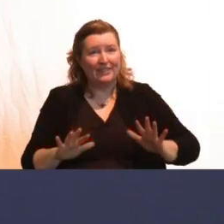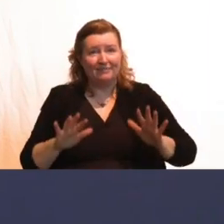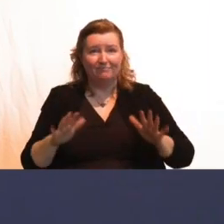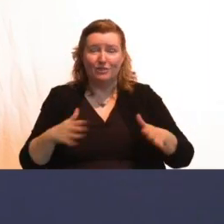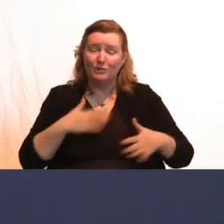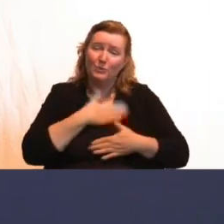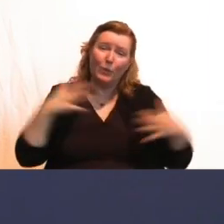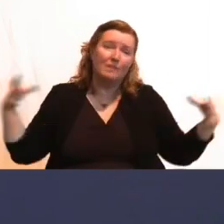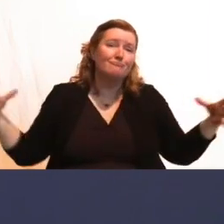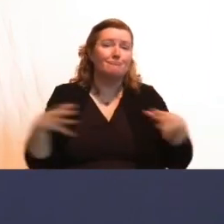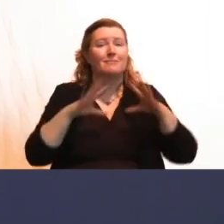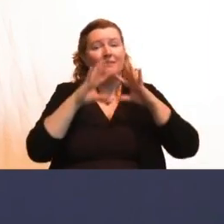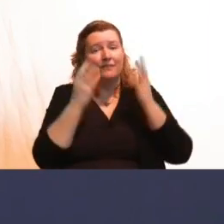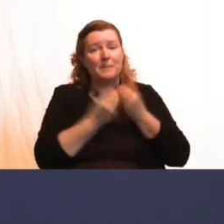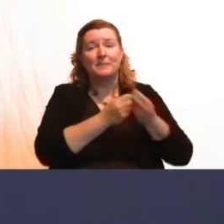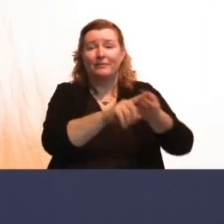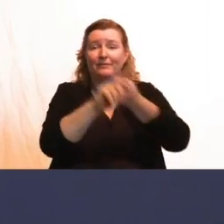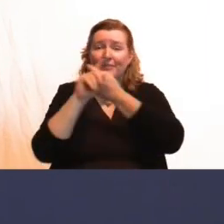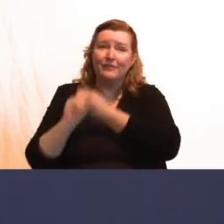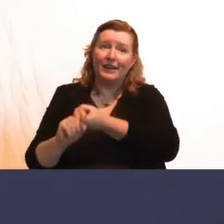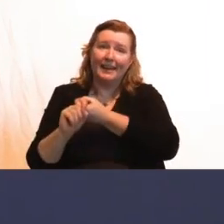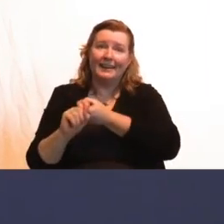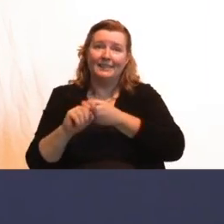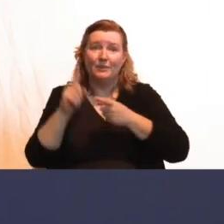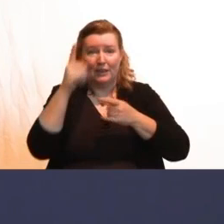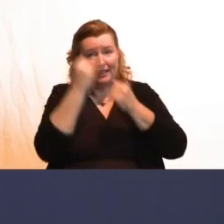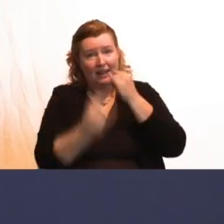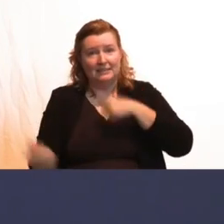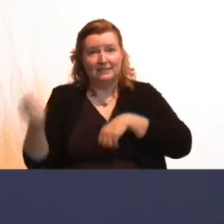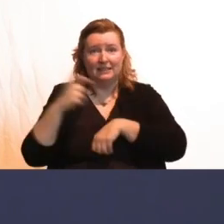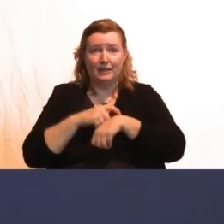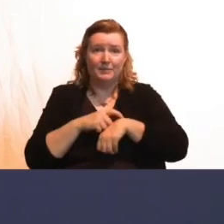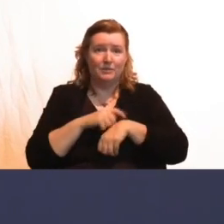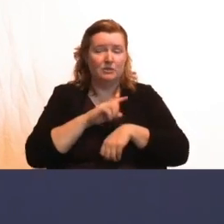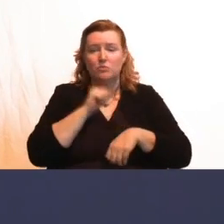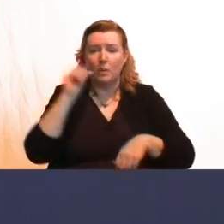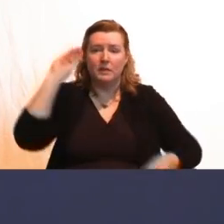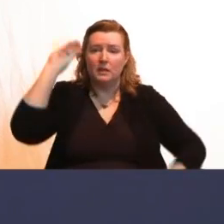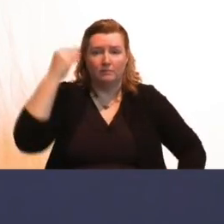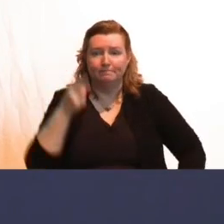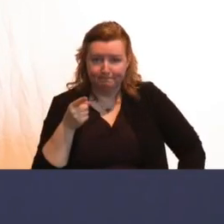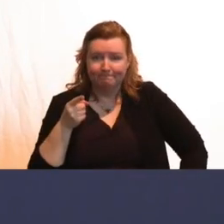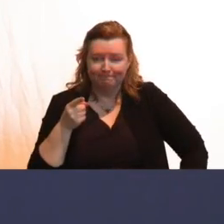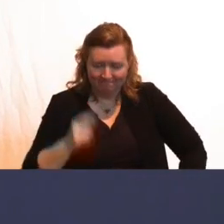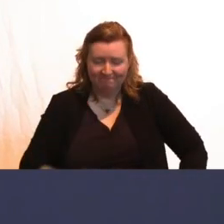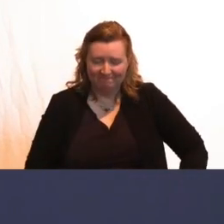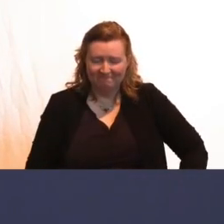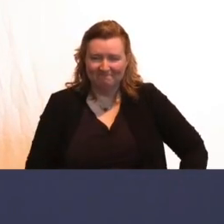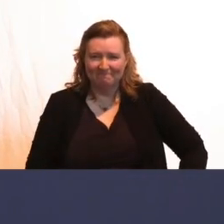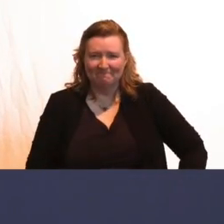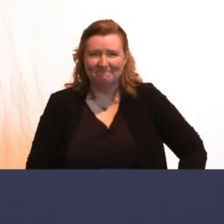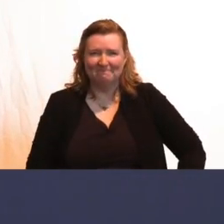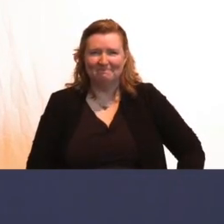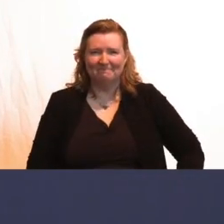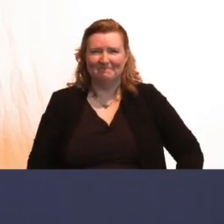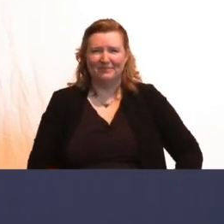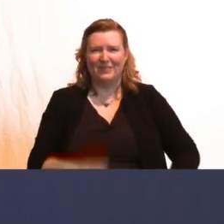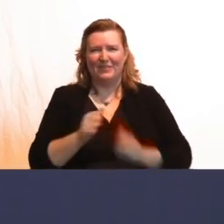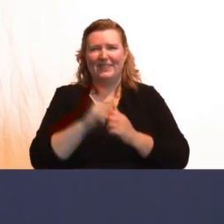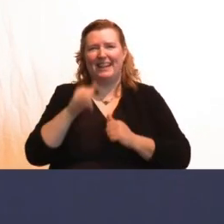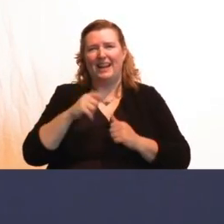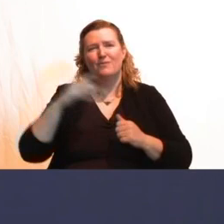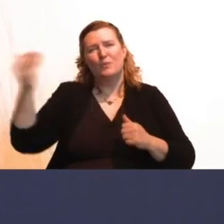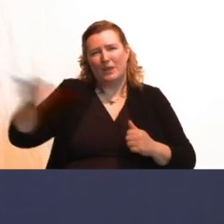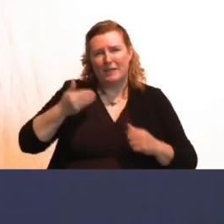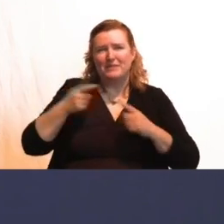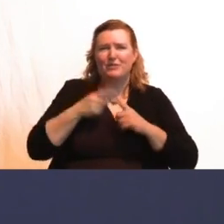be a knucklehead. With that, please help me welcome the woman who needs no introduction, the Commissioner of the Department of Health,